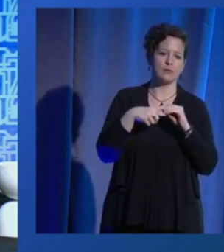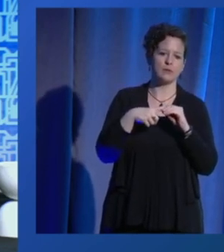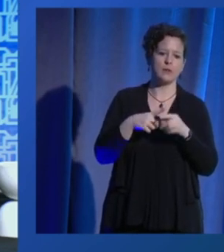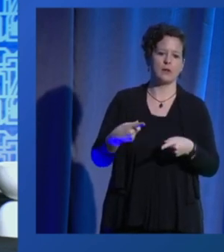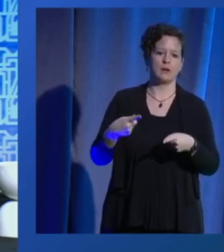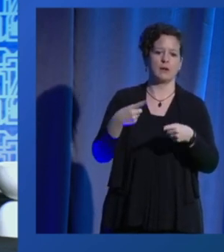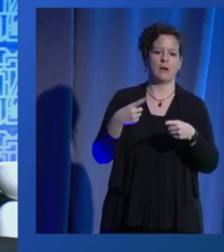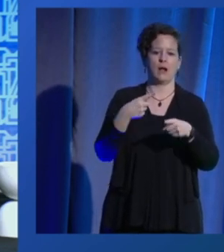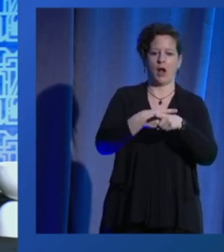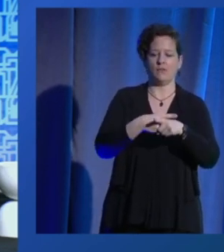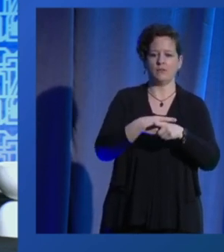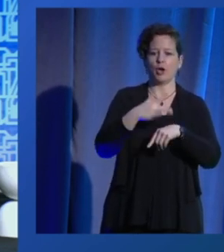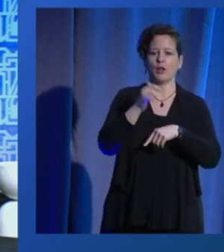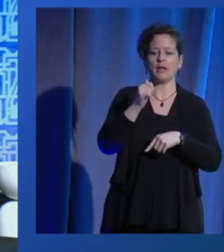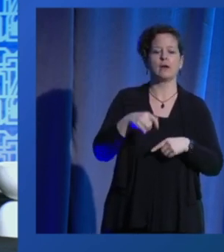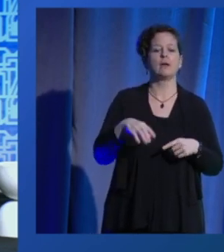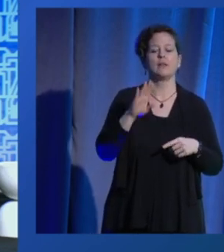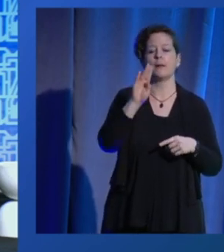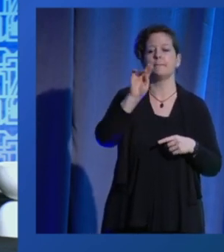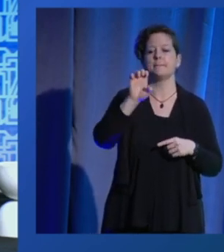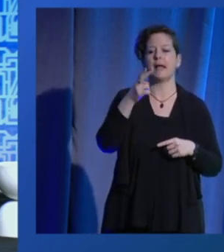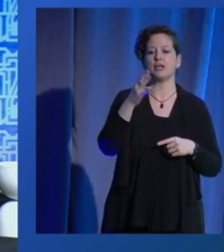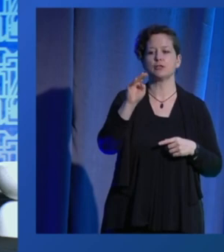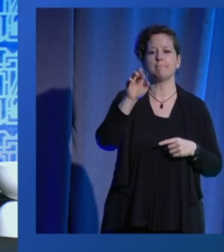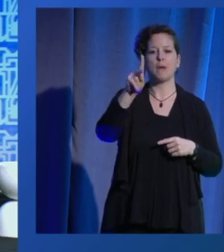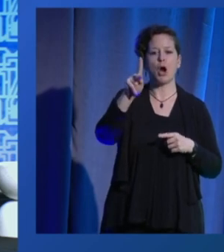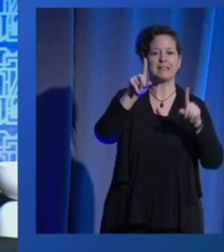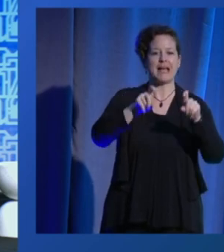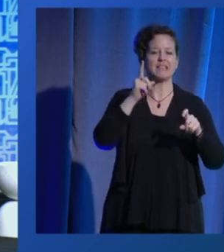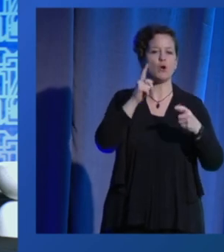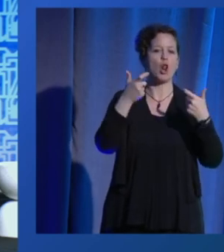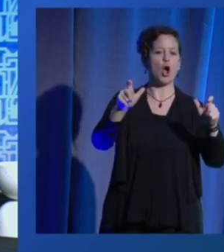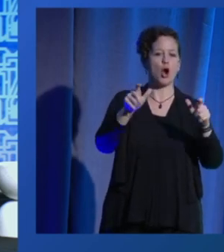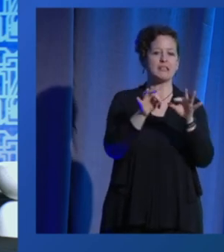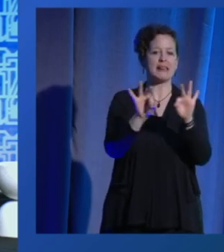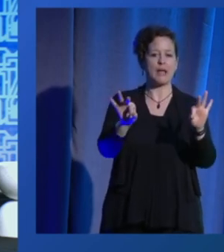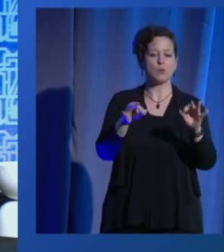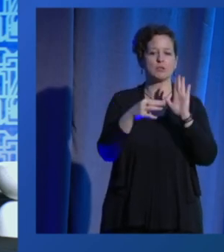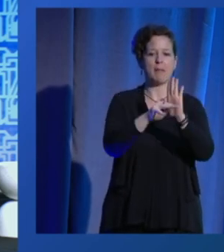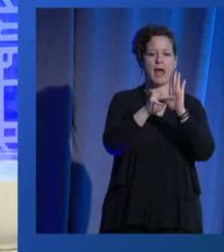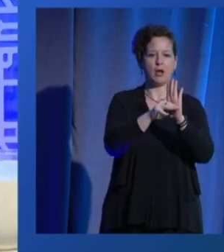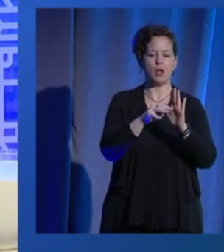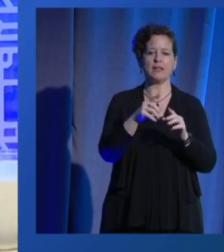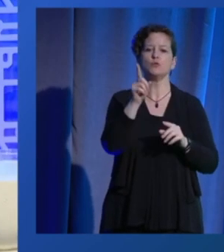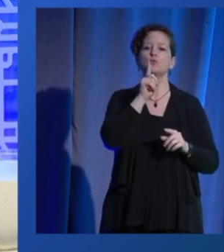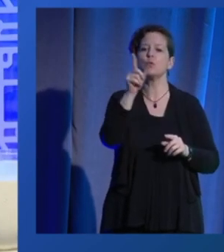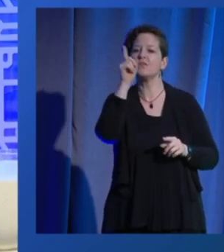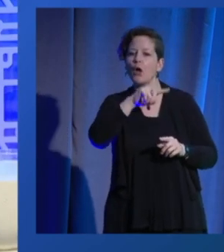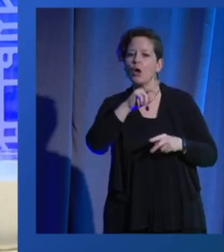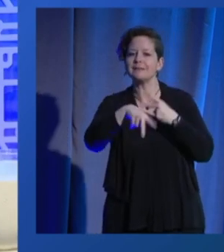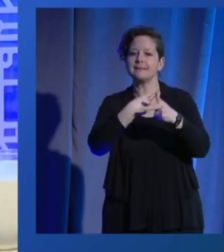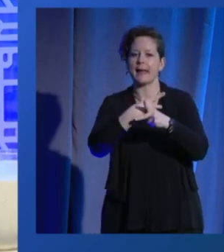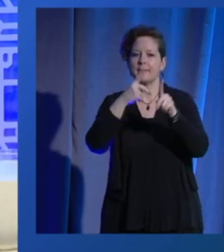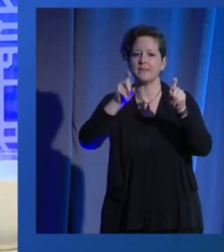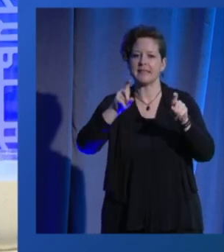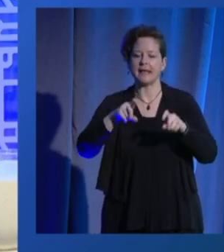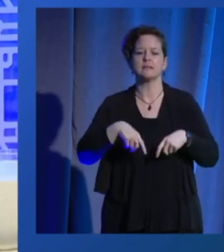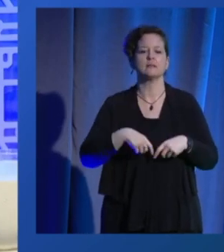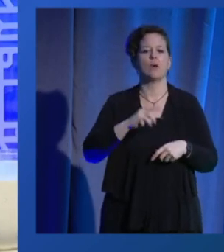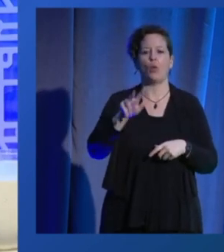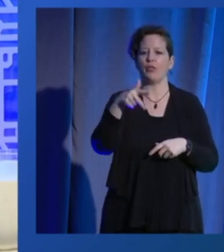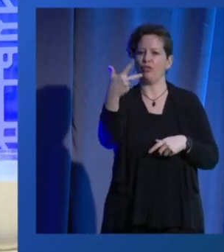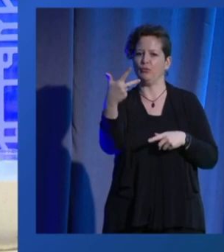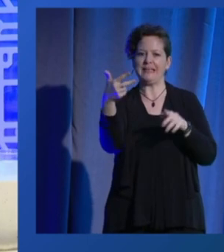the ethical benchmark test for a large language model it's a series of true false tests it only has three